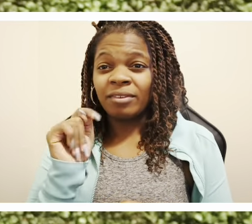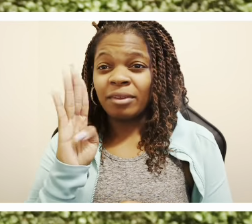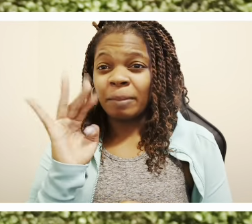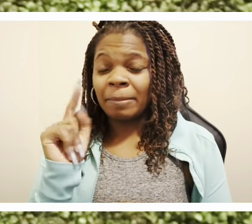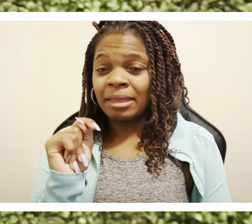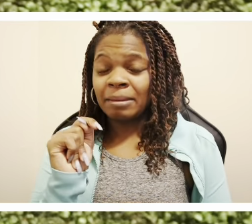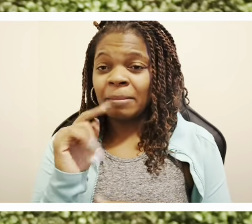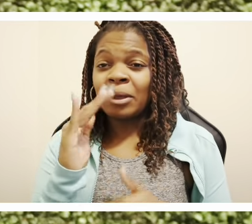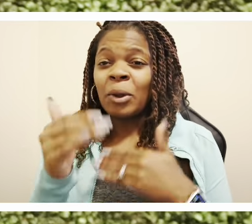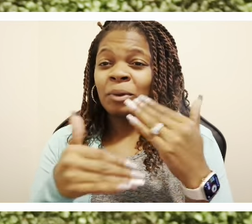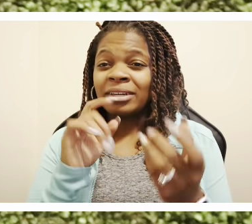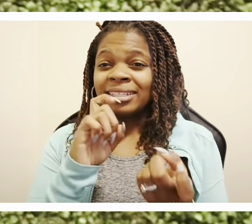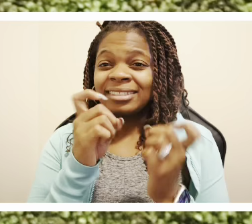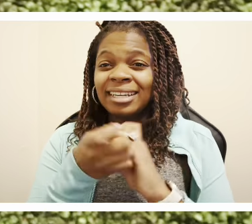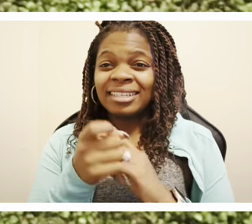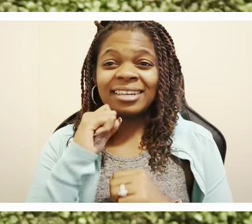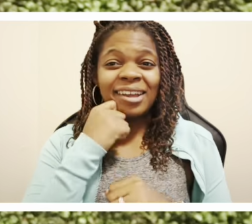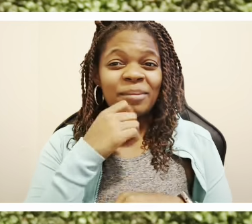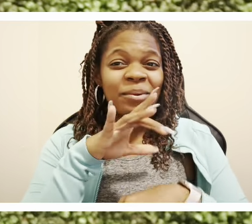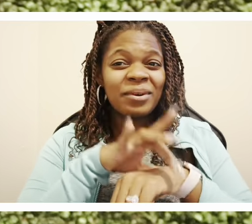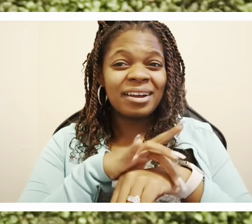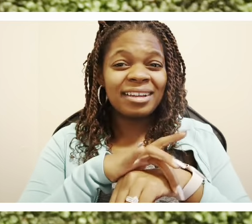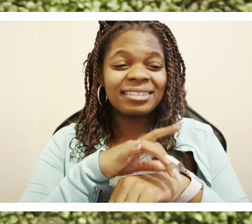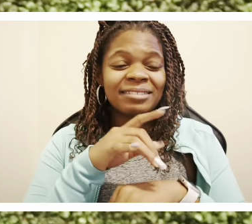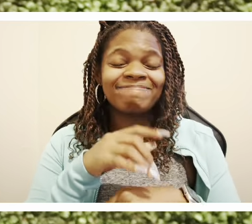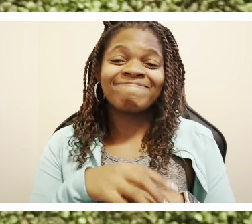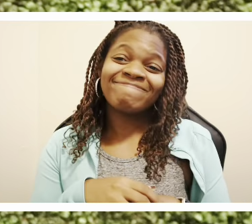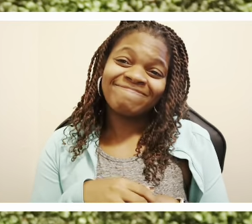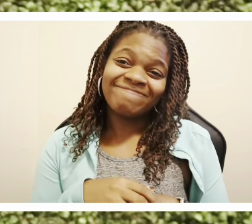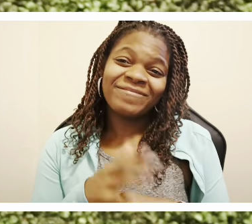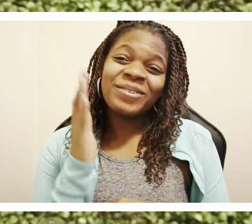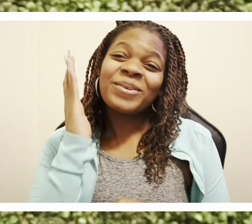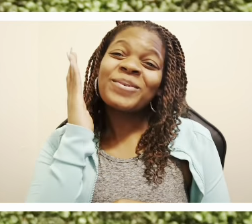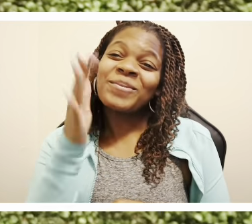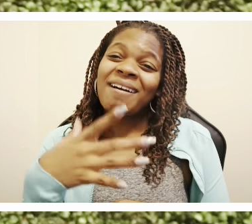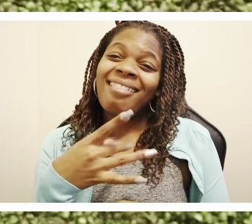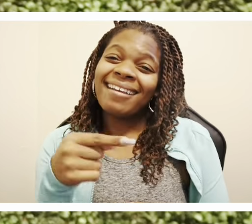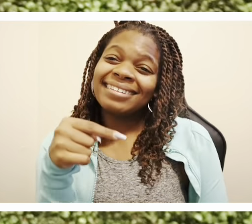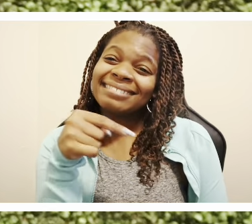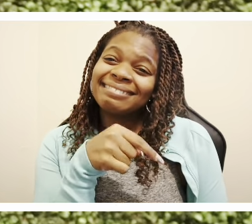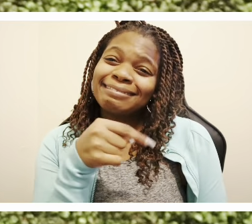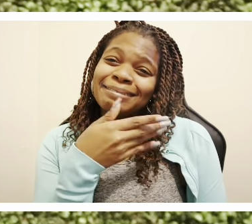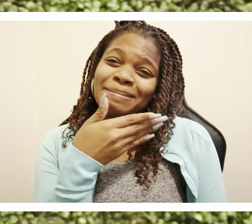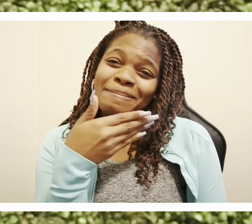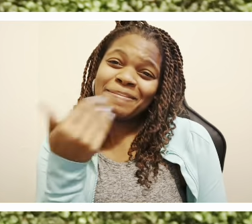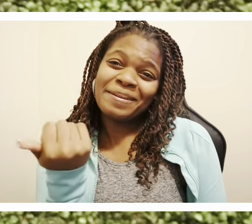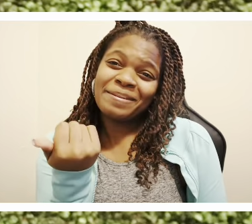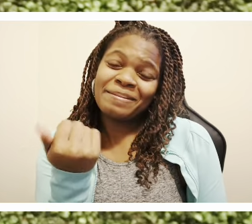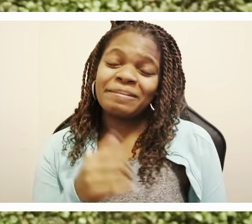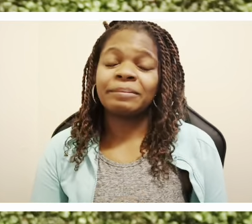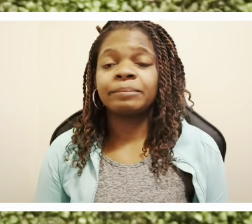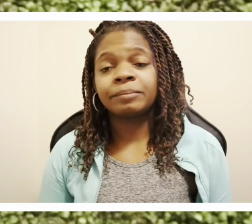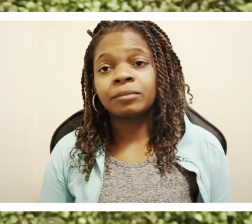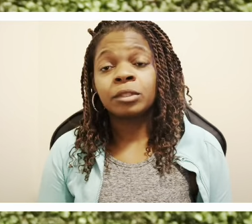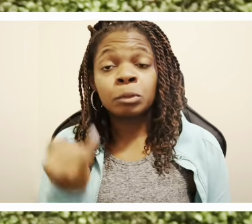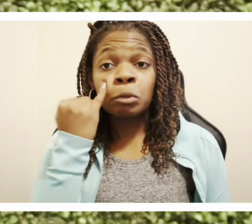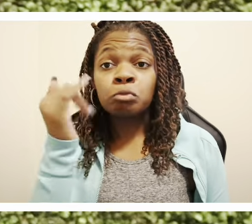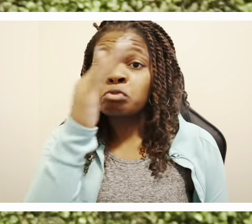Watch, I think you're going to like the Apple Watch a lot